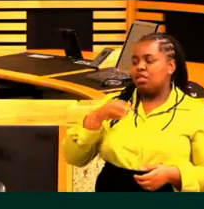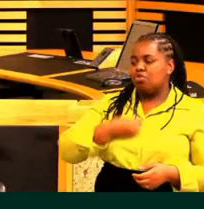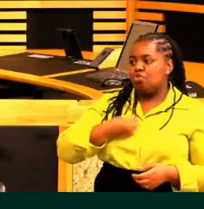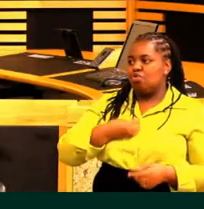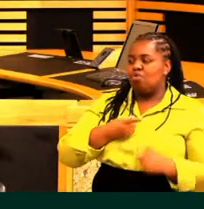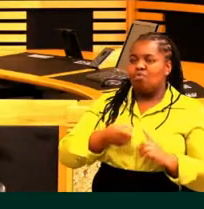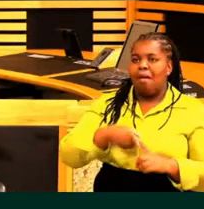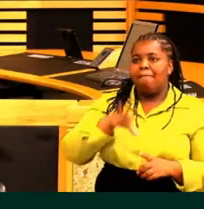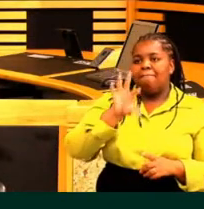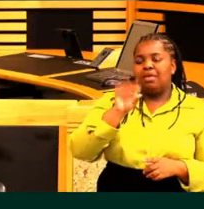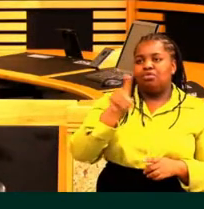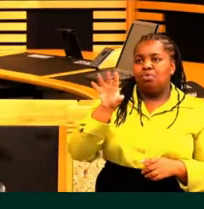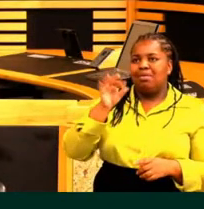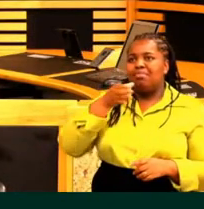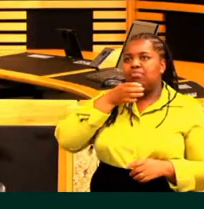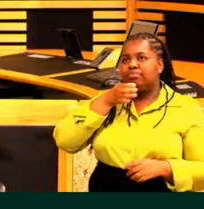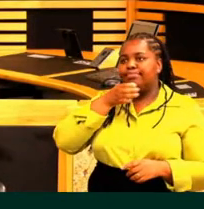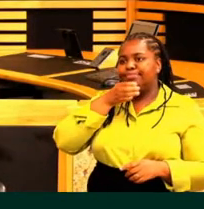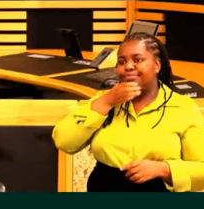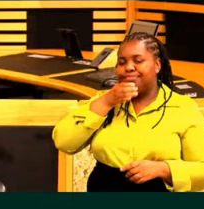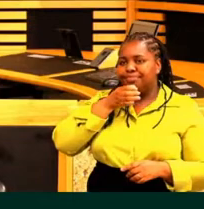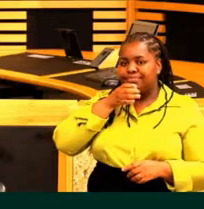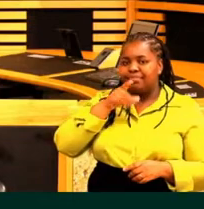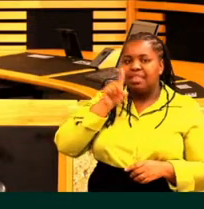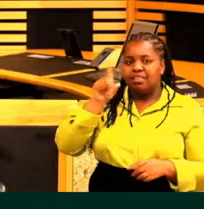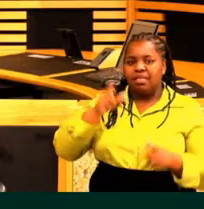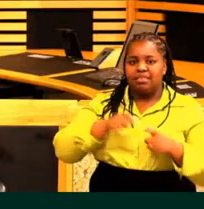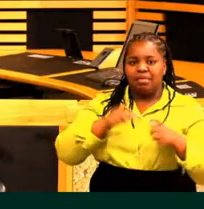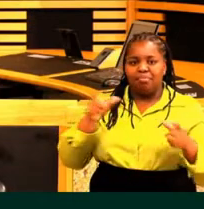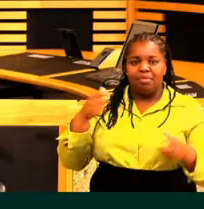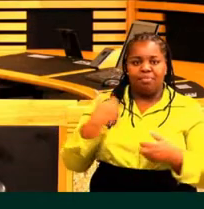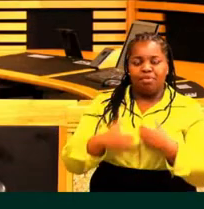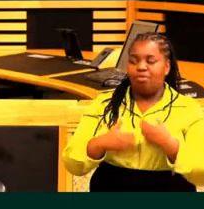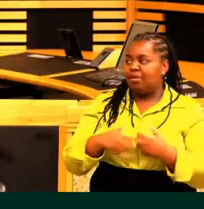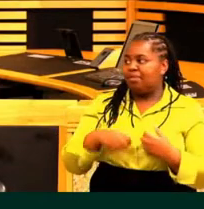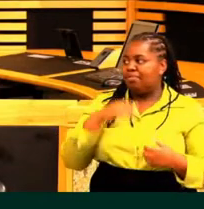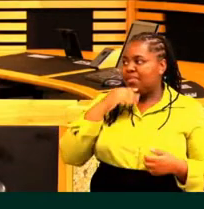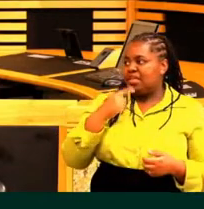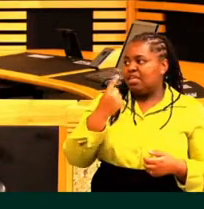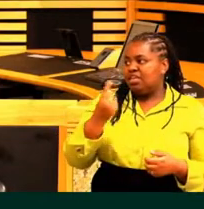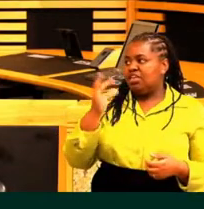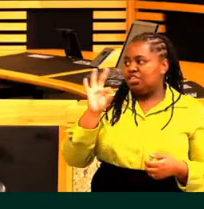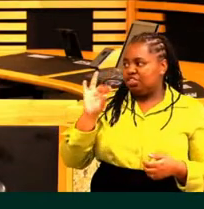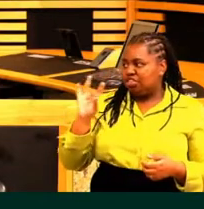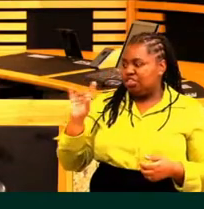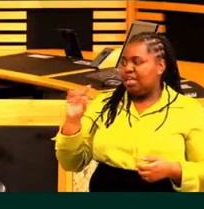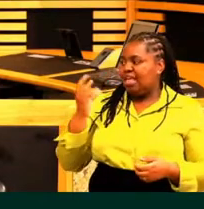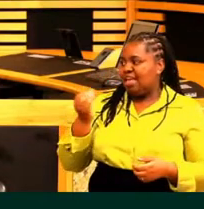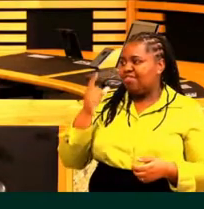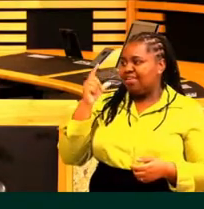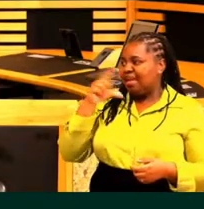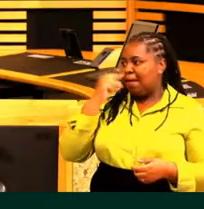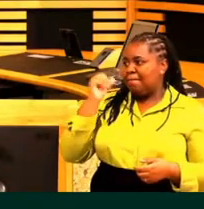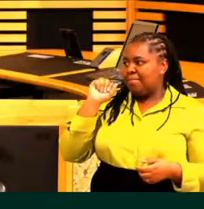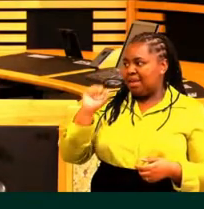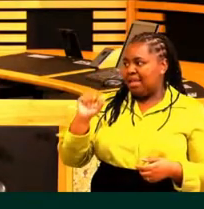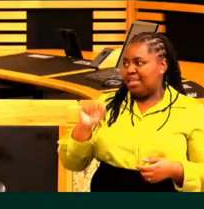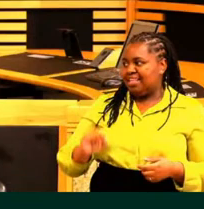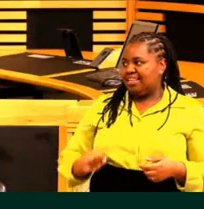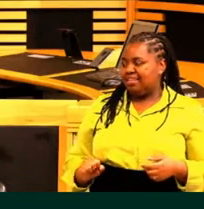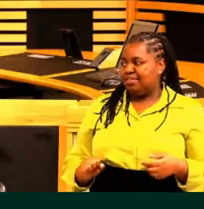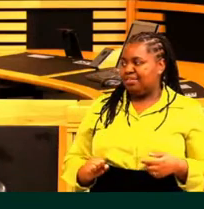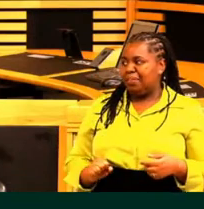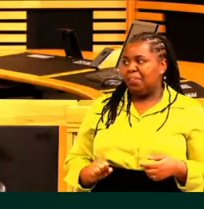Monday to Monday pretty much they are drinking that is a major problem and each day has ICA malayo from